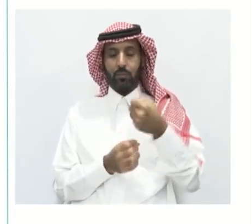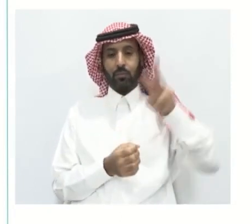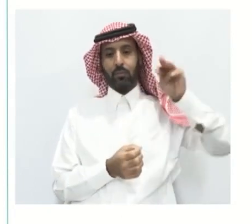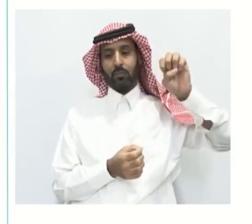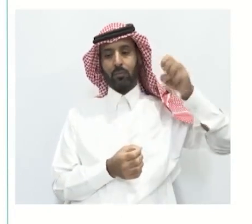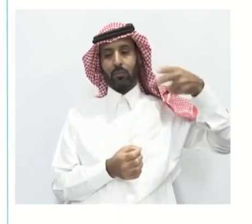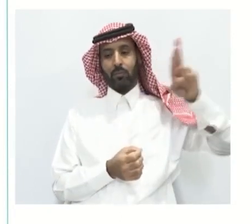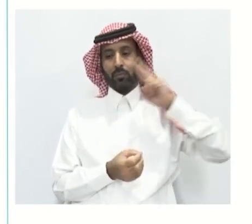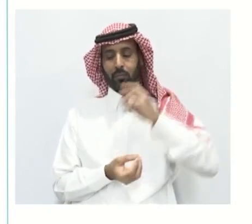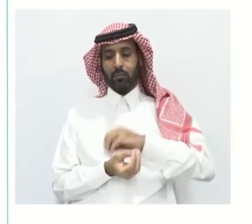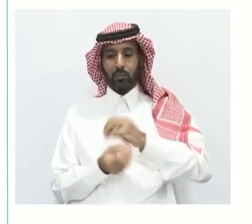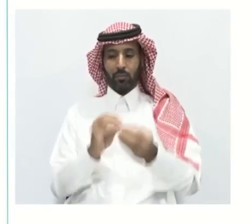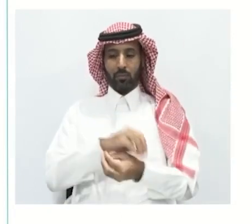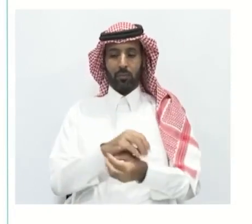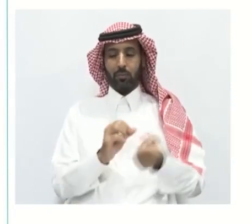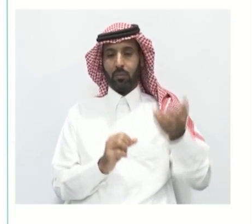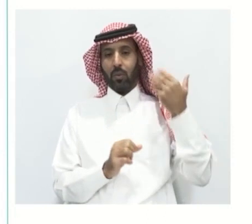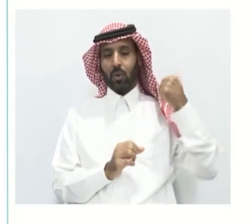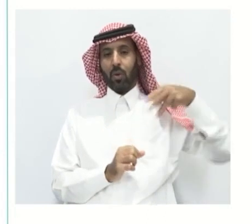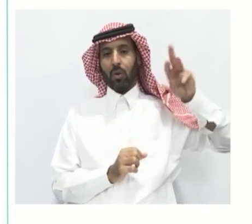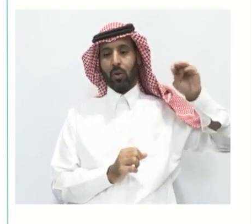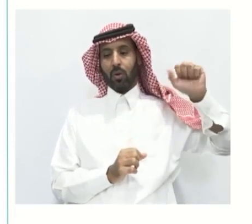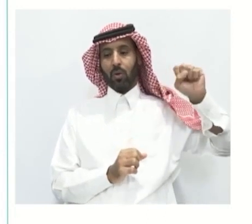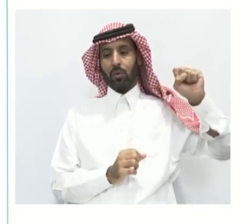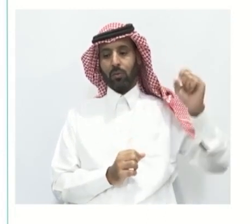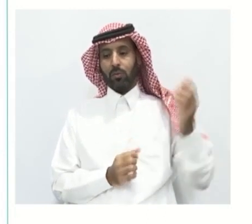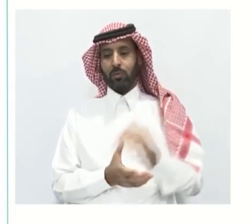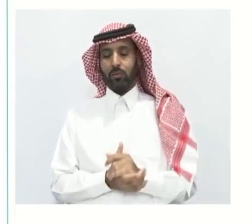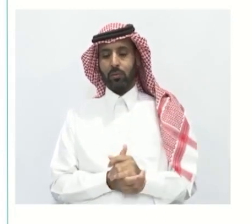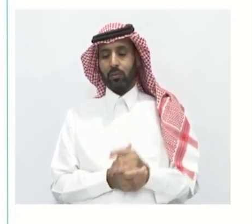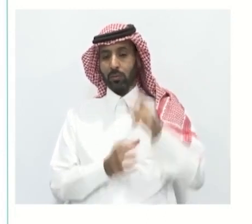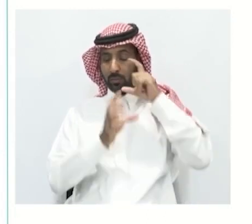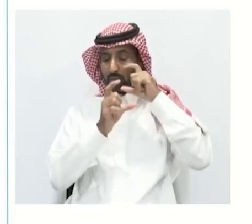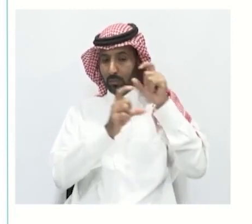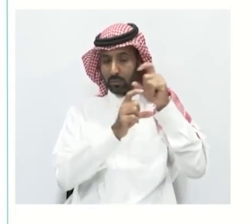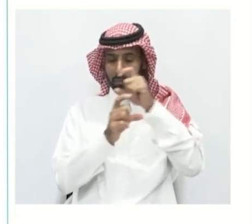were instead of was, because the plural here, cameras.